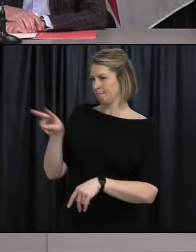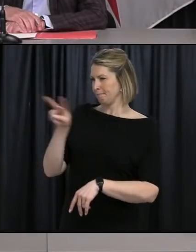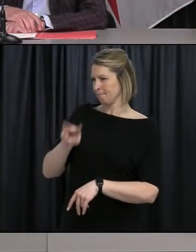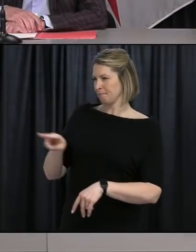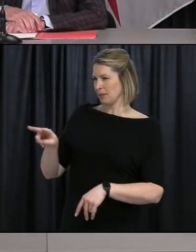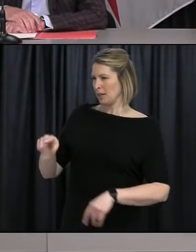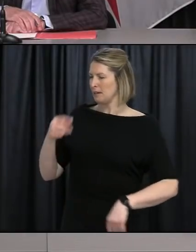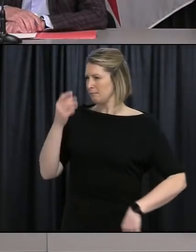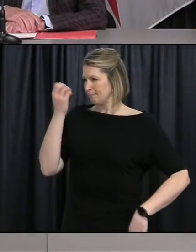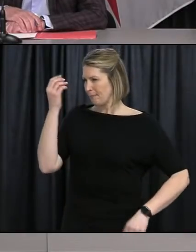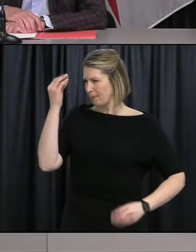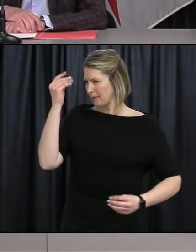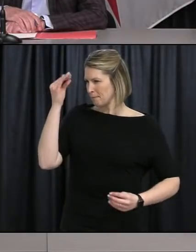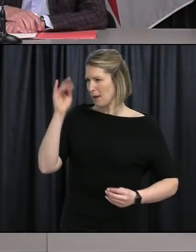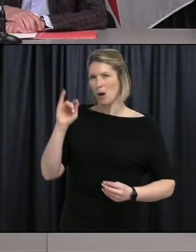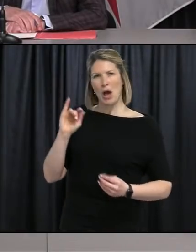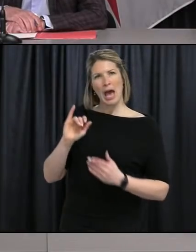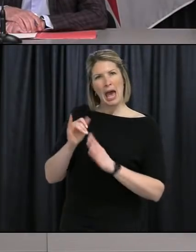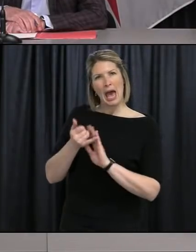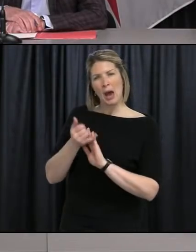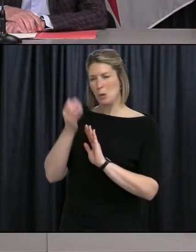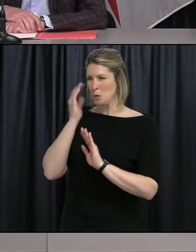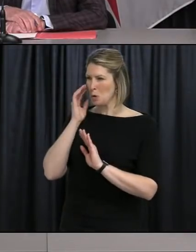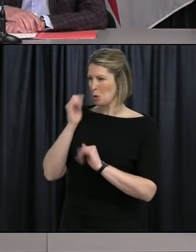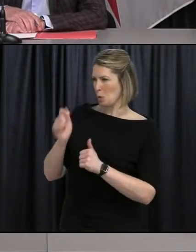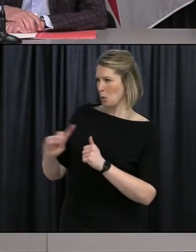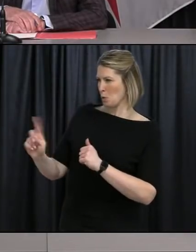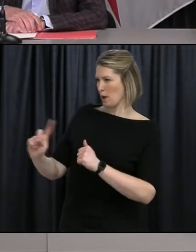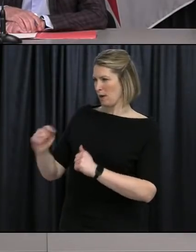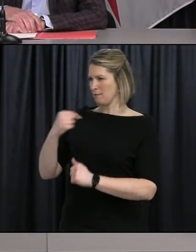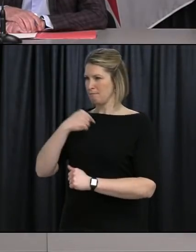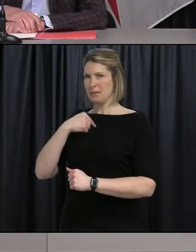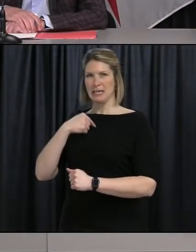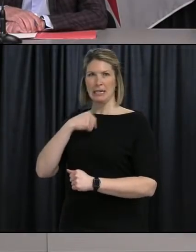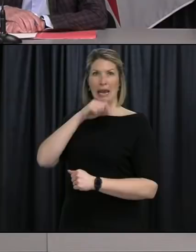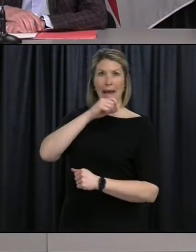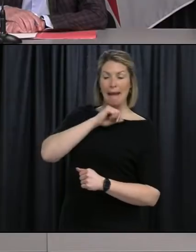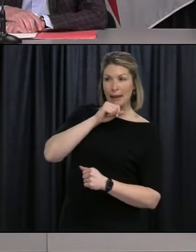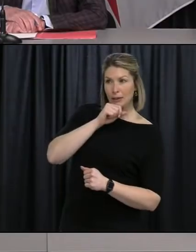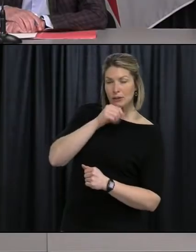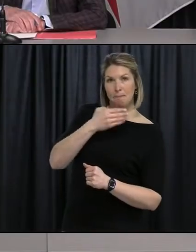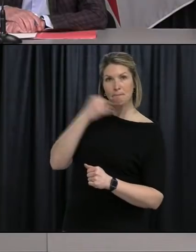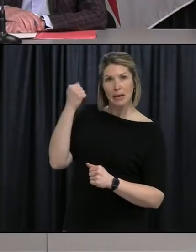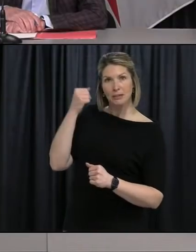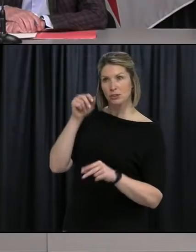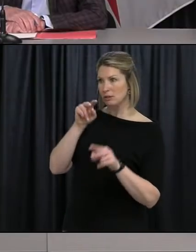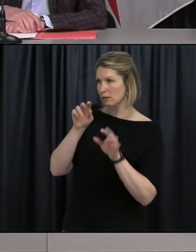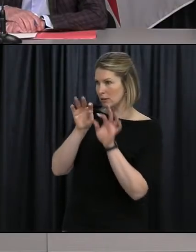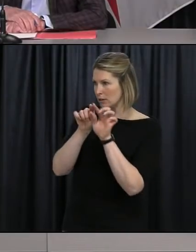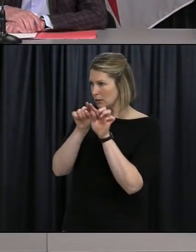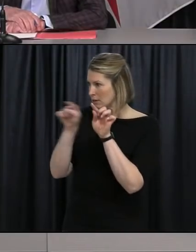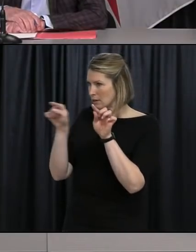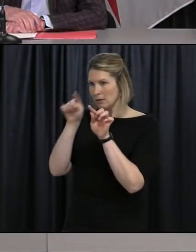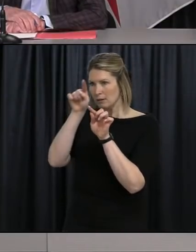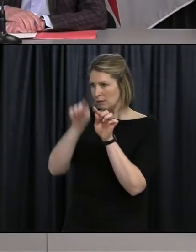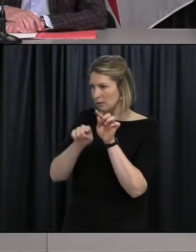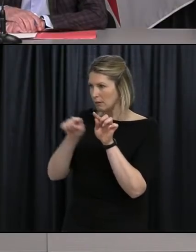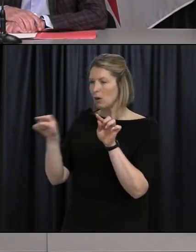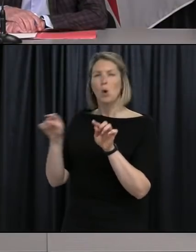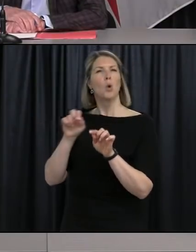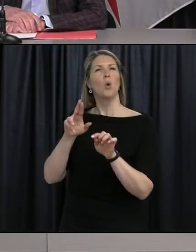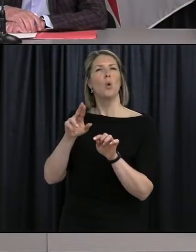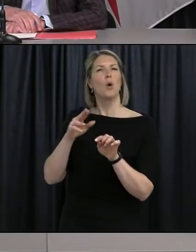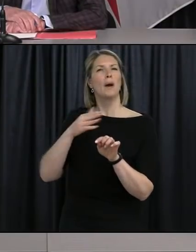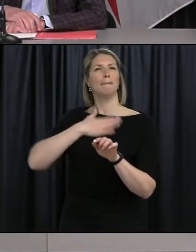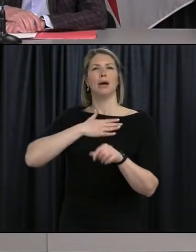category perspective, and knowing that a lot of those 55 to 64 would fall into some of these essential workers and things like that?